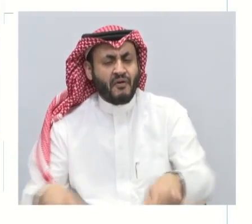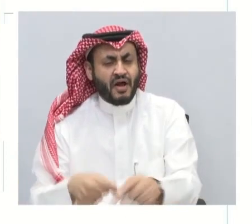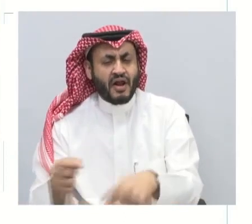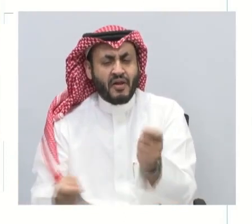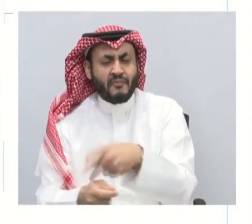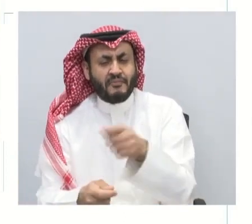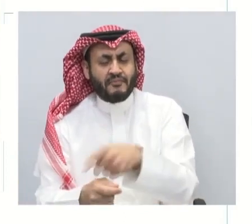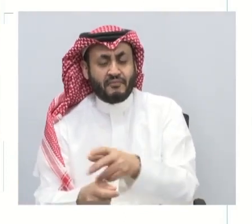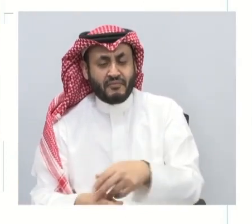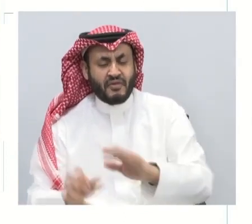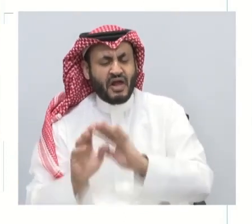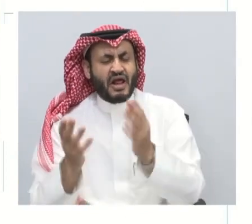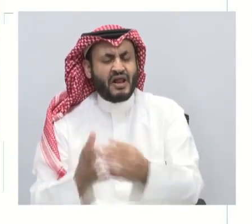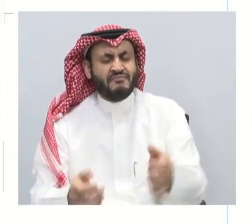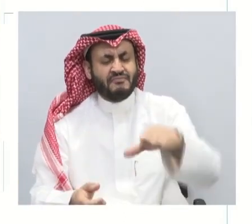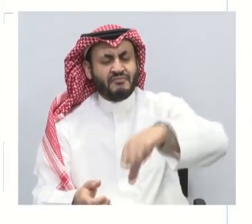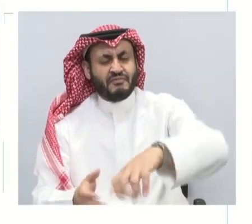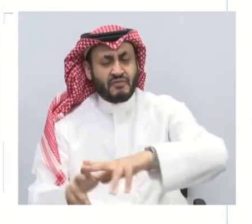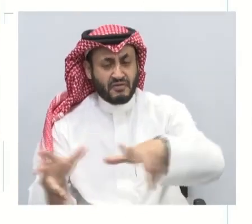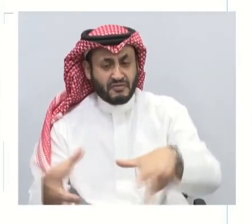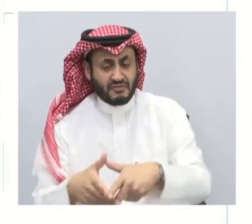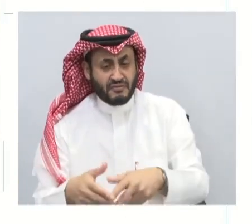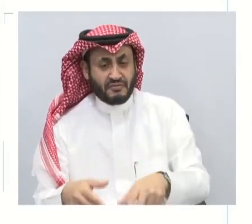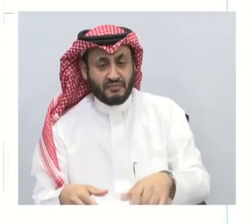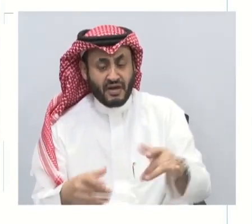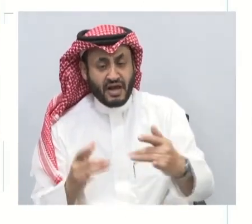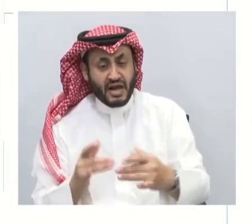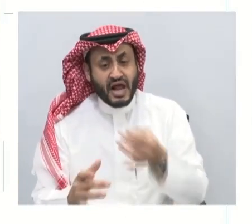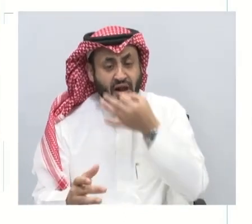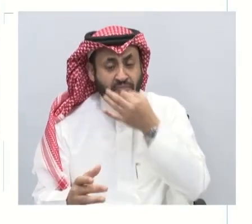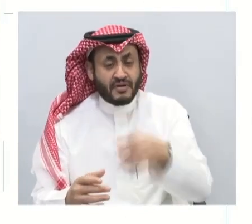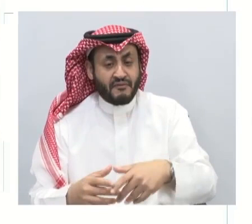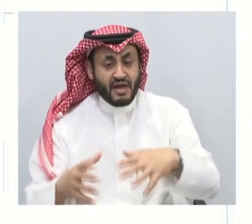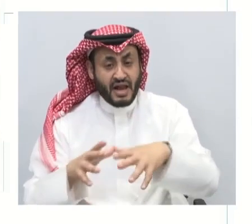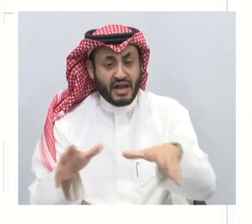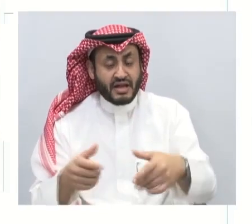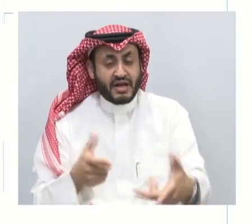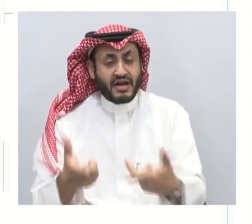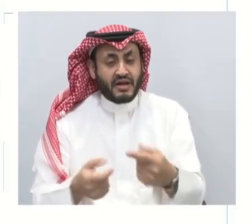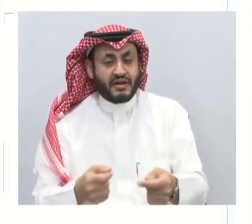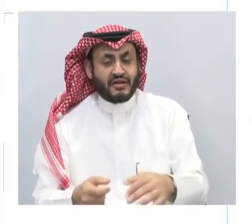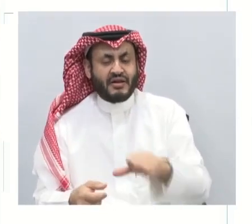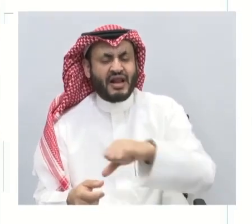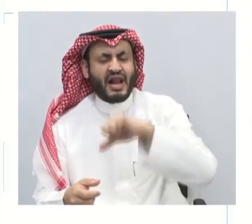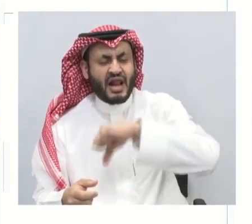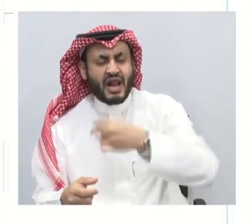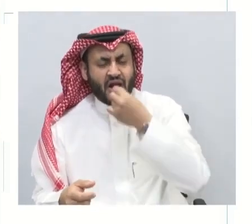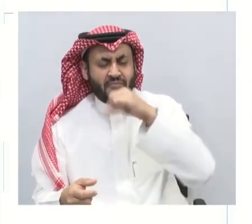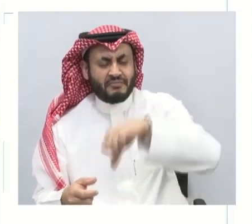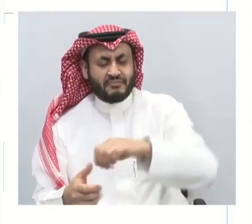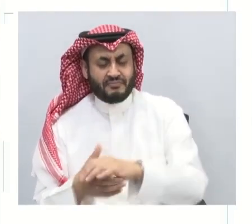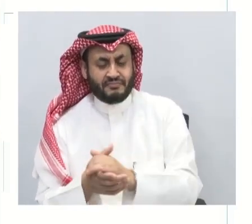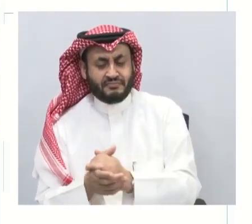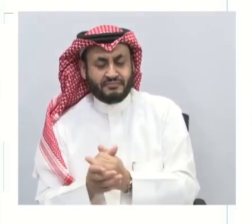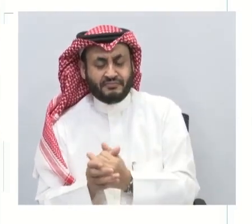Their room is always messy. Omar eats in the college cafeteria, Annie doesn't like the food there. There aren't